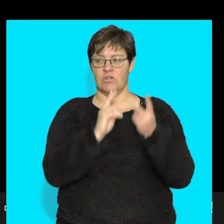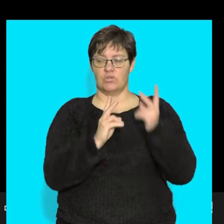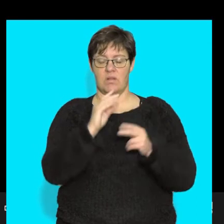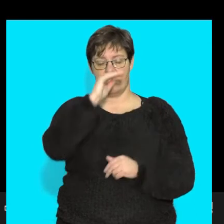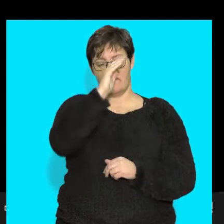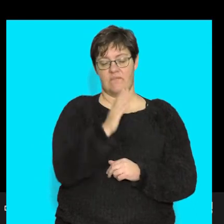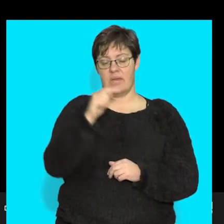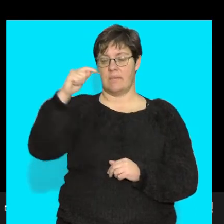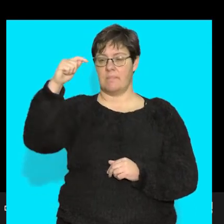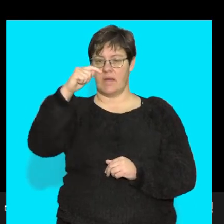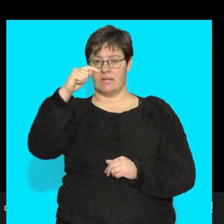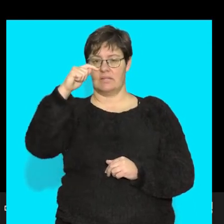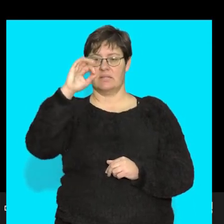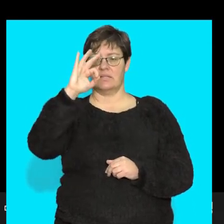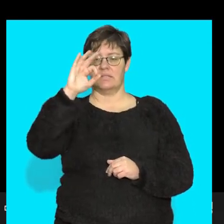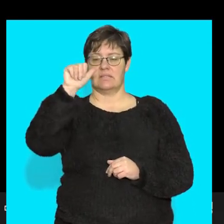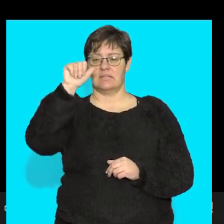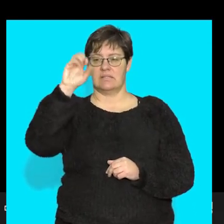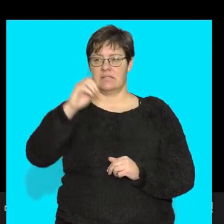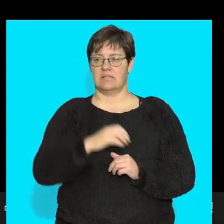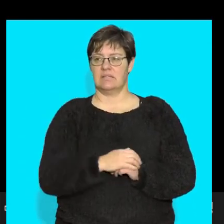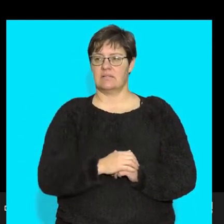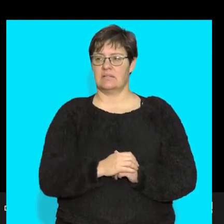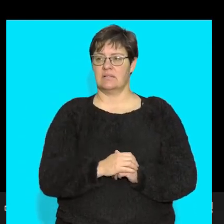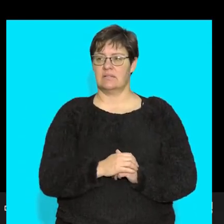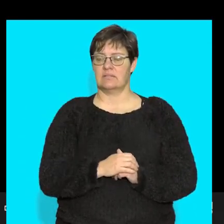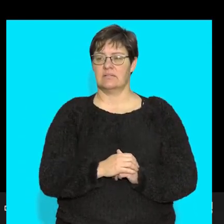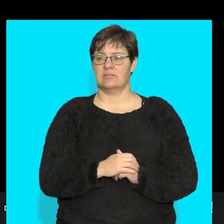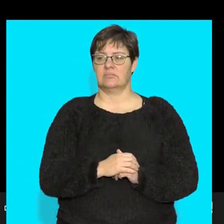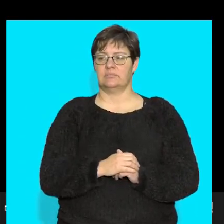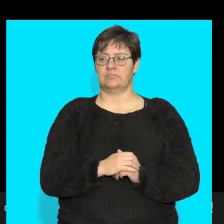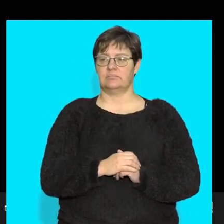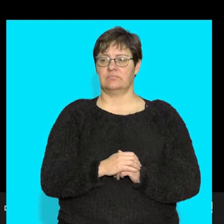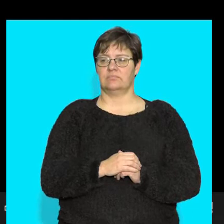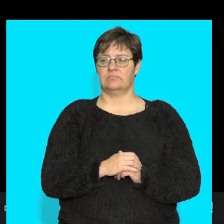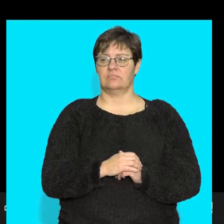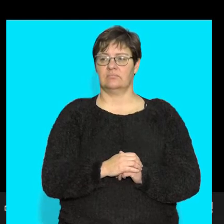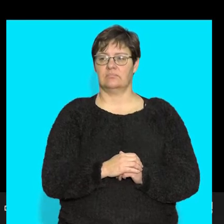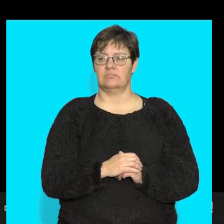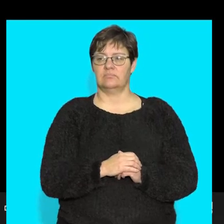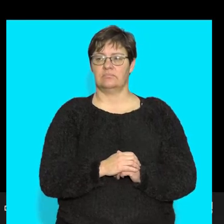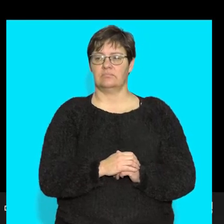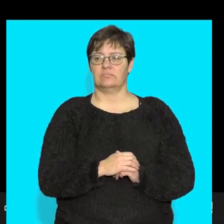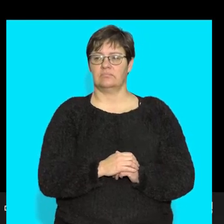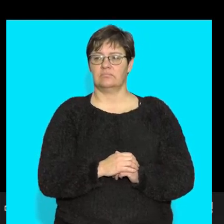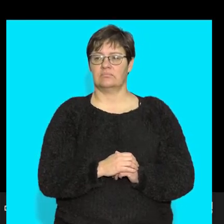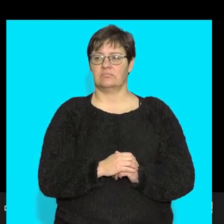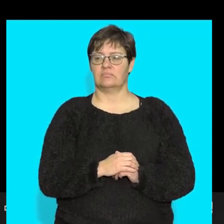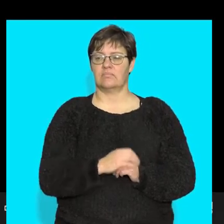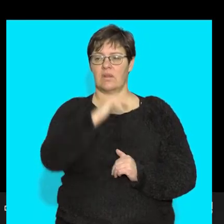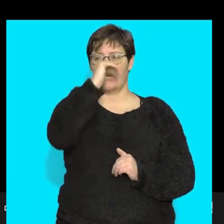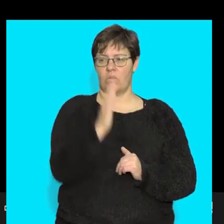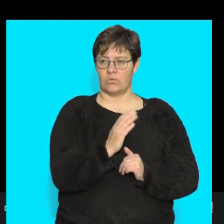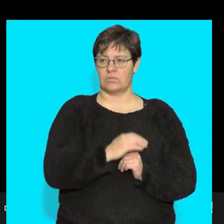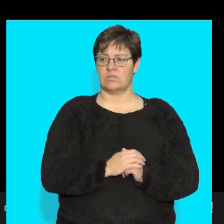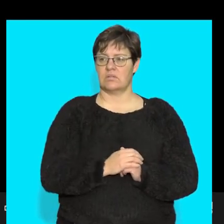divided by 12, all raised to the exponent of negative 360, and then I'm going to